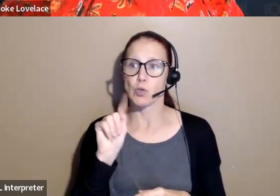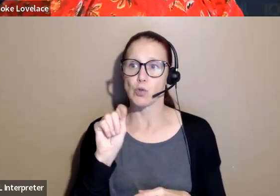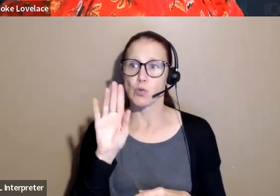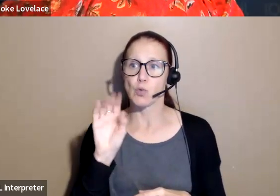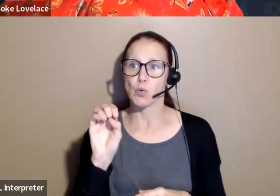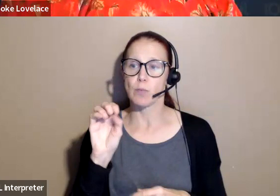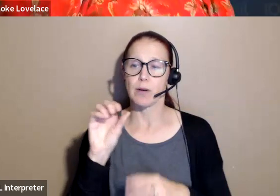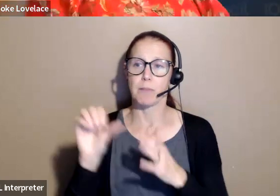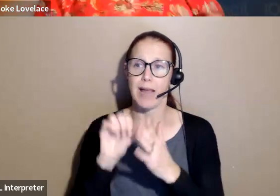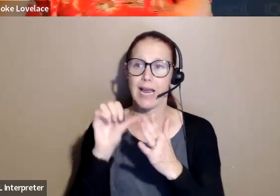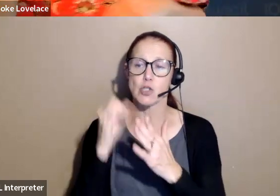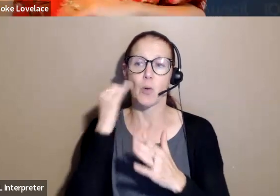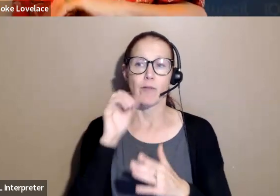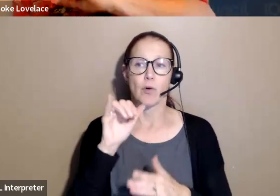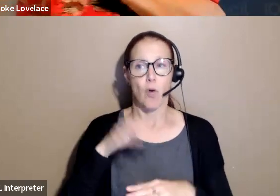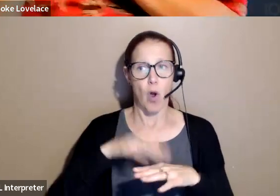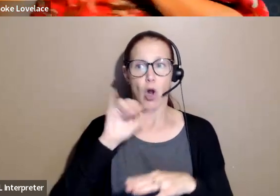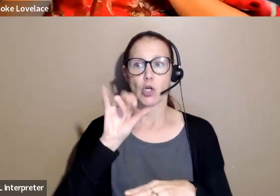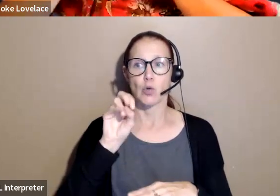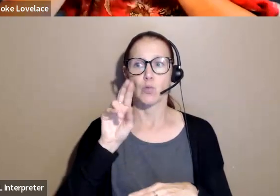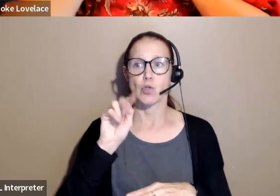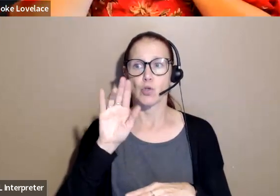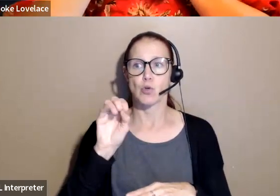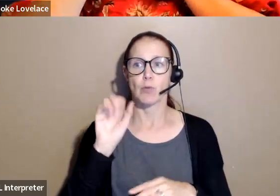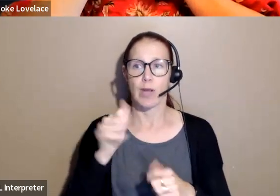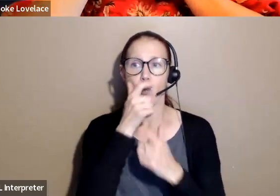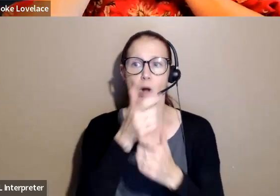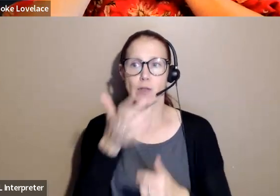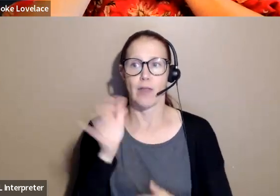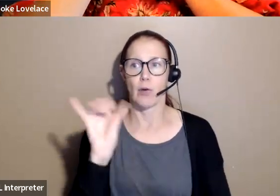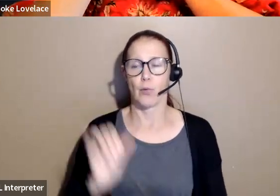just go onto YouTube and watch it too.